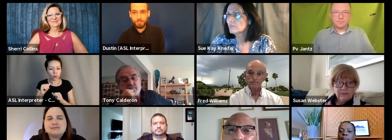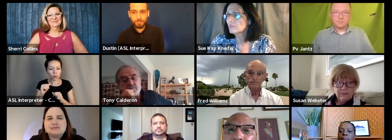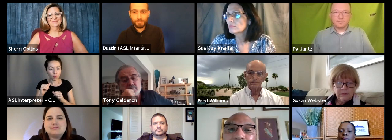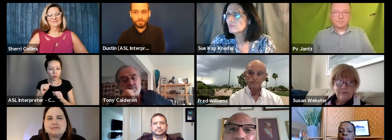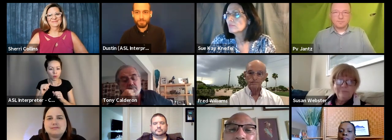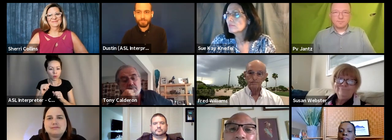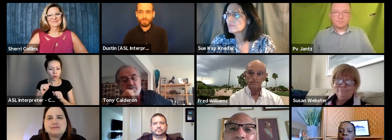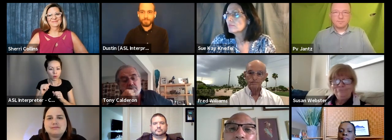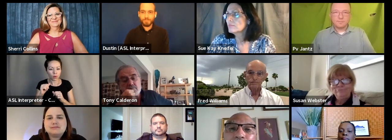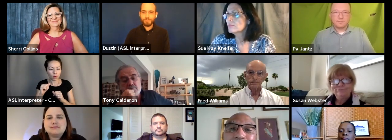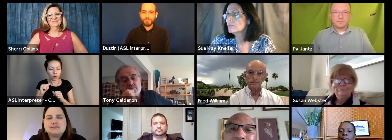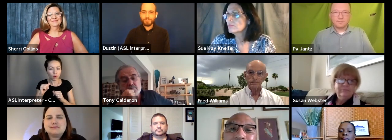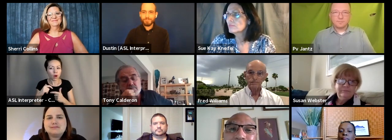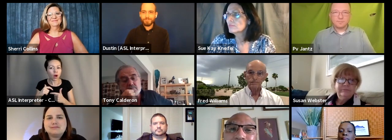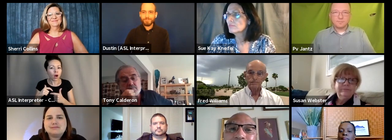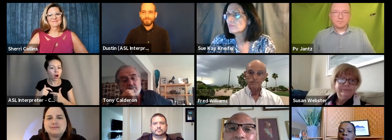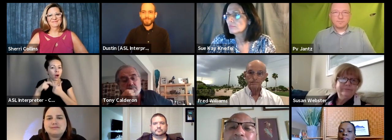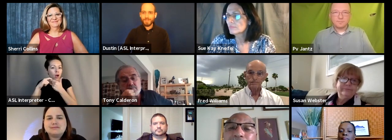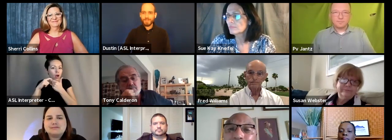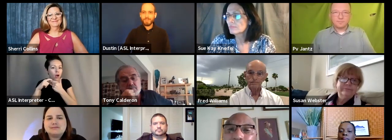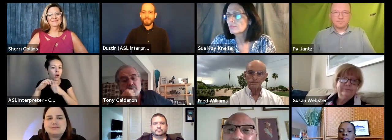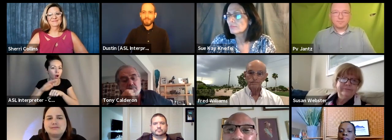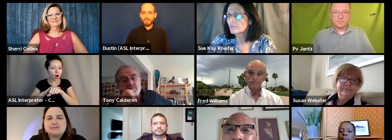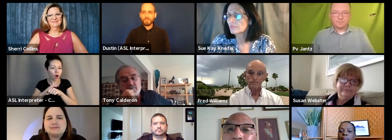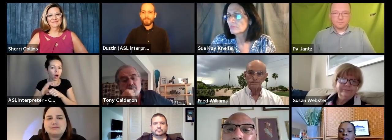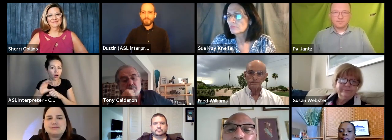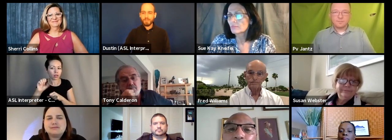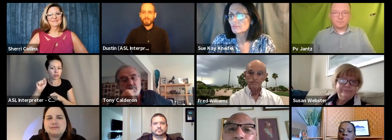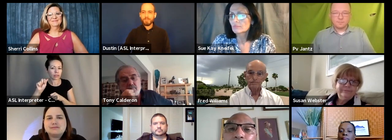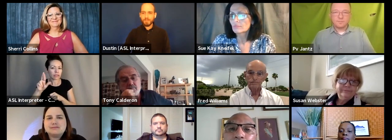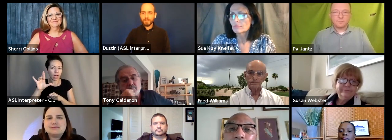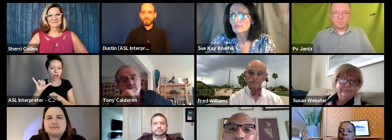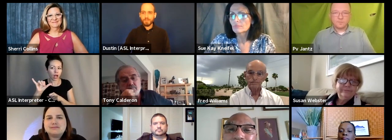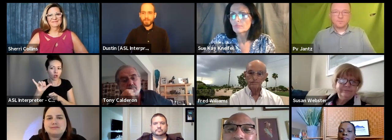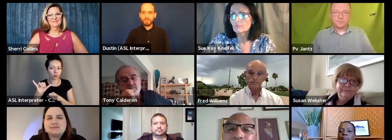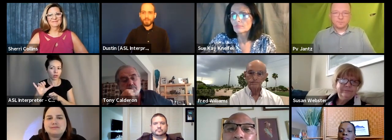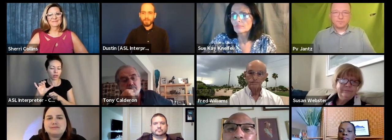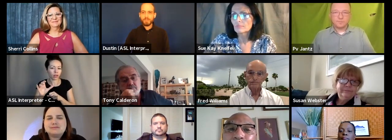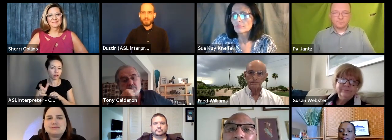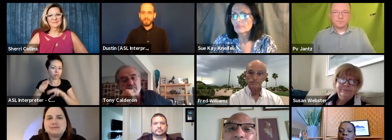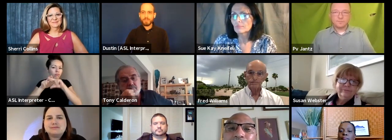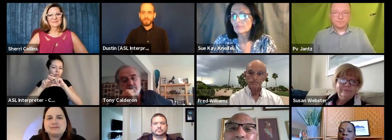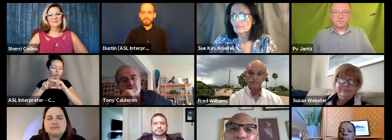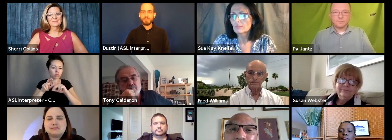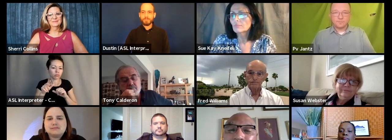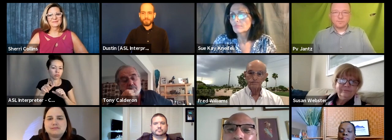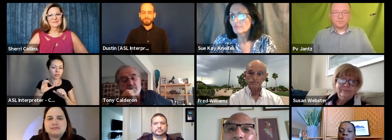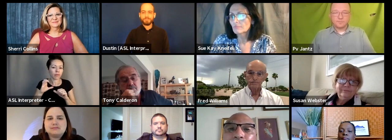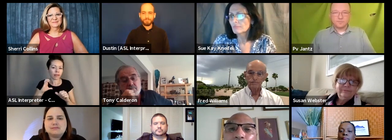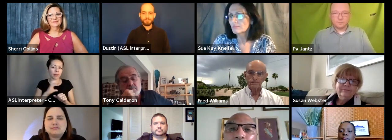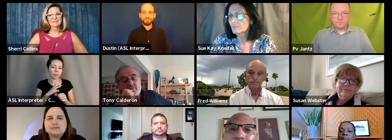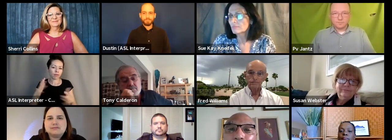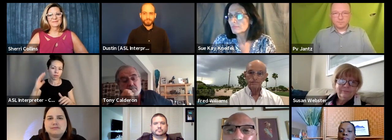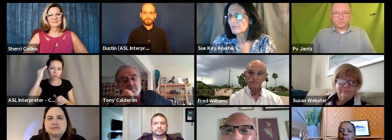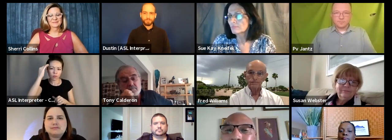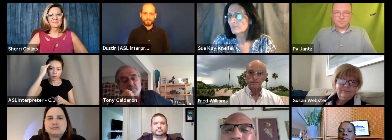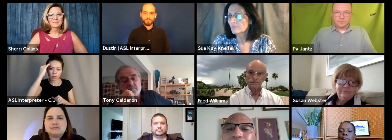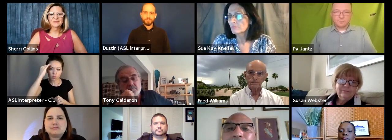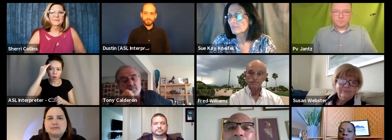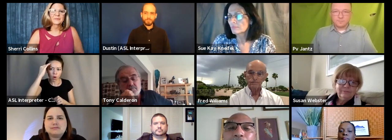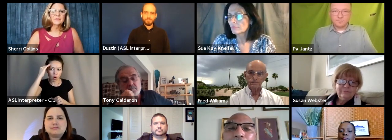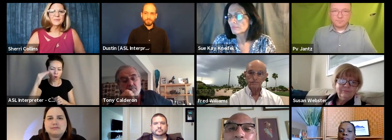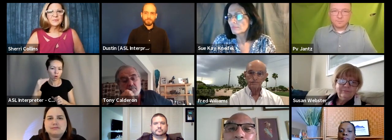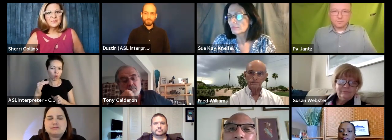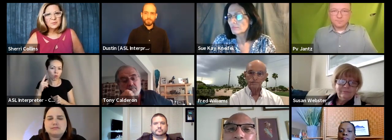on any salary adjustments or any indications of that. The committee is aware of the previous